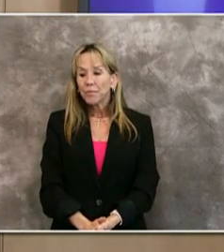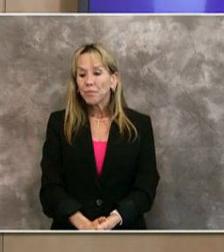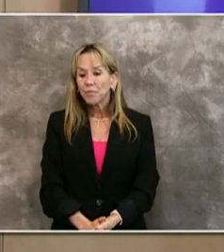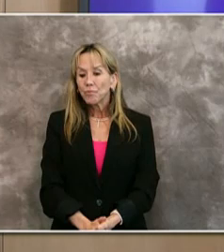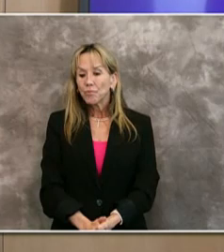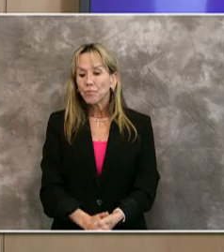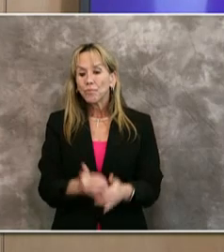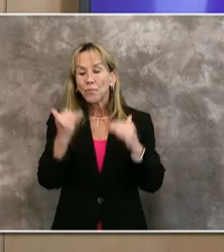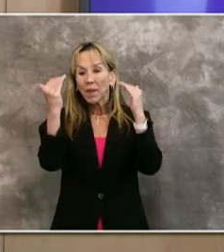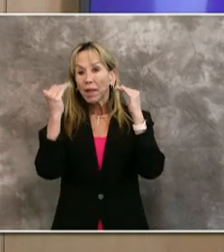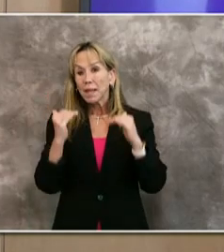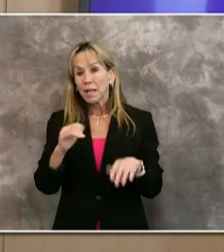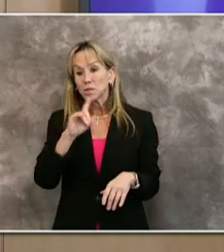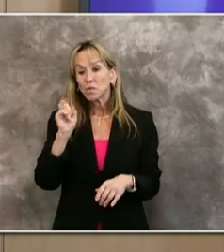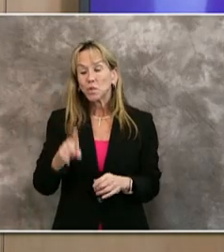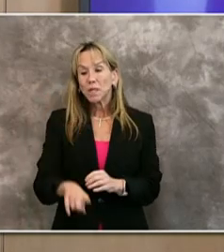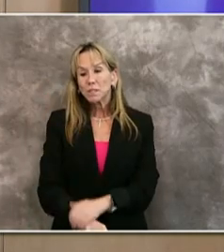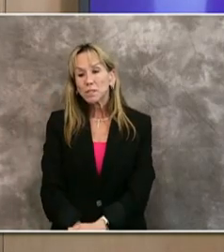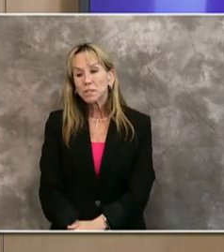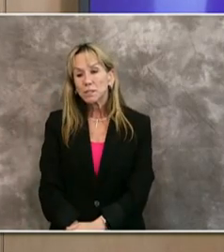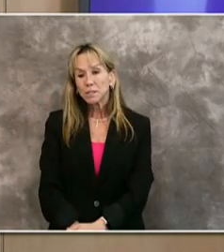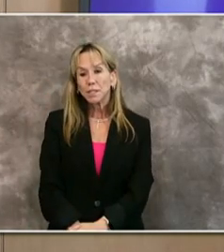Okay, let's go to the next question.